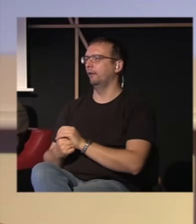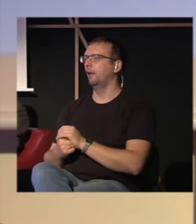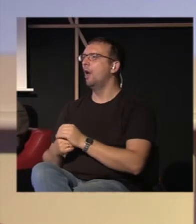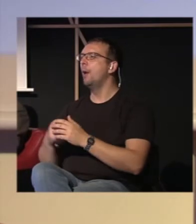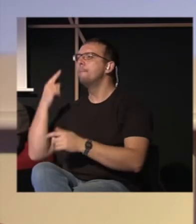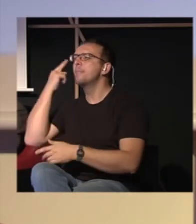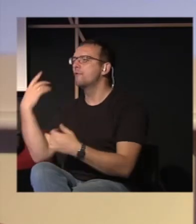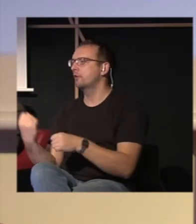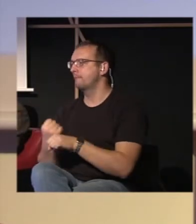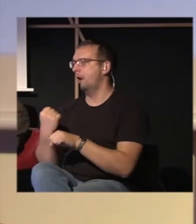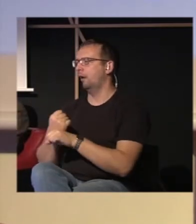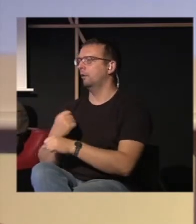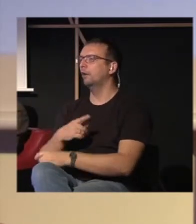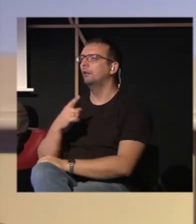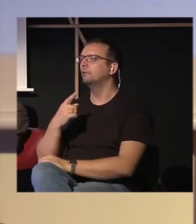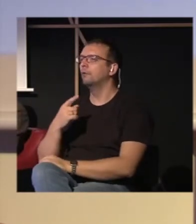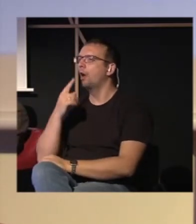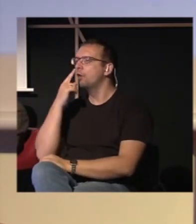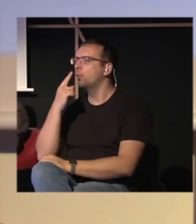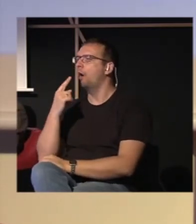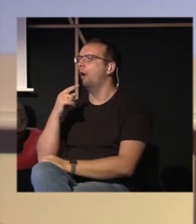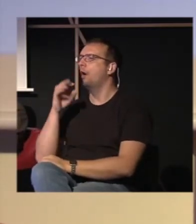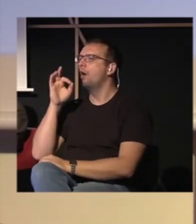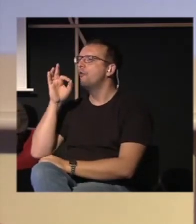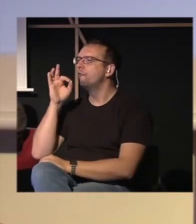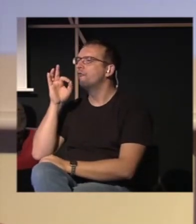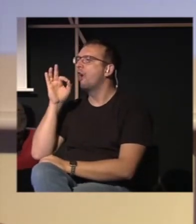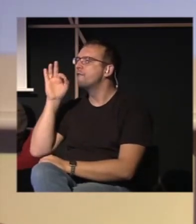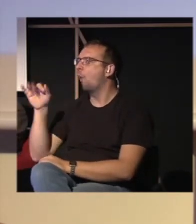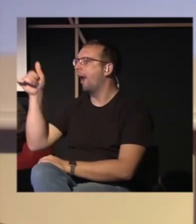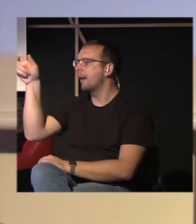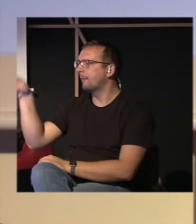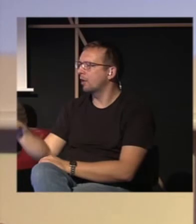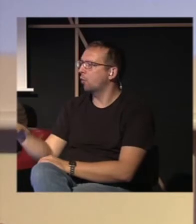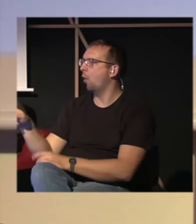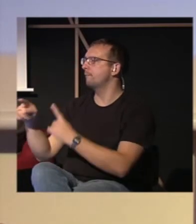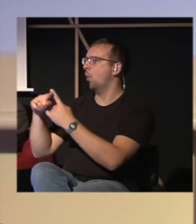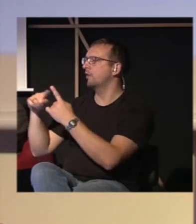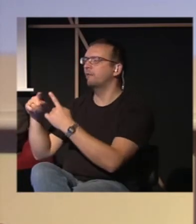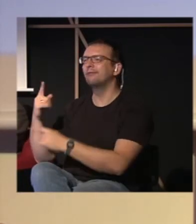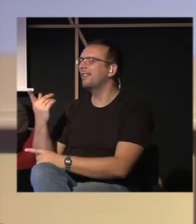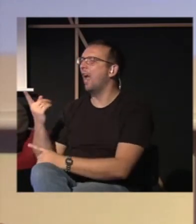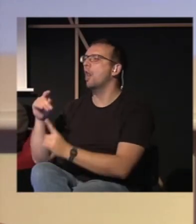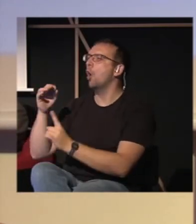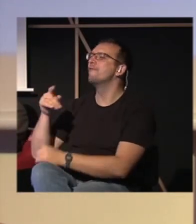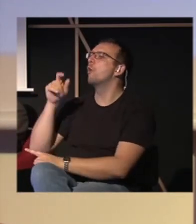with a lot of value and totally prepared to work in with a big passion for football and totally prepared to work